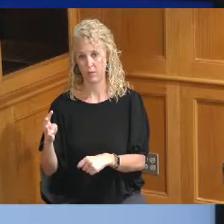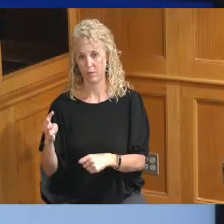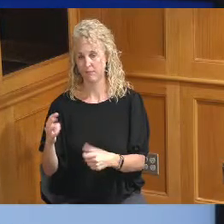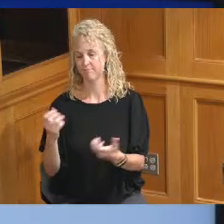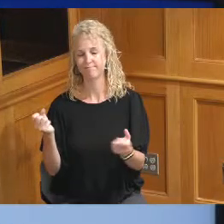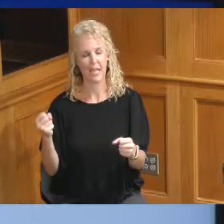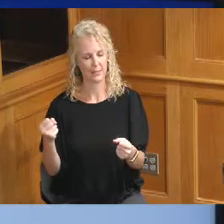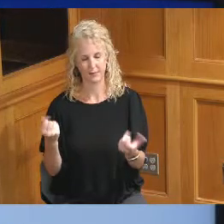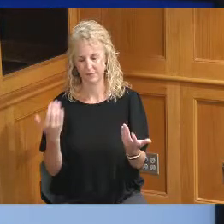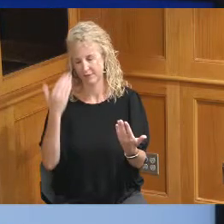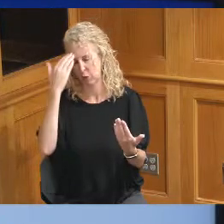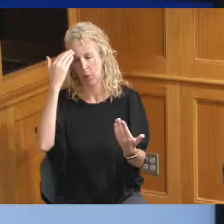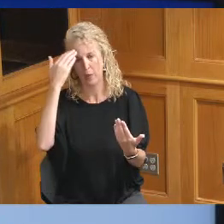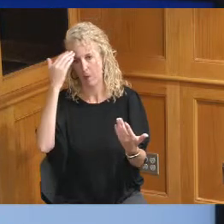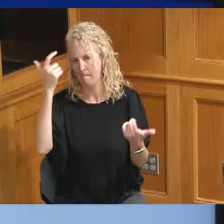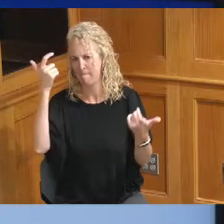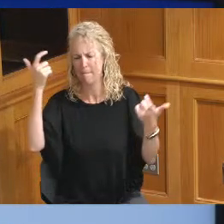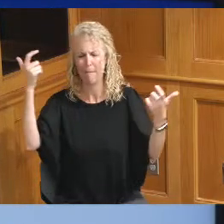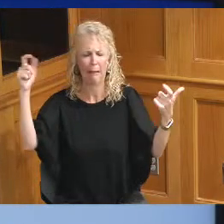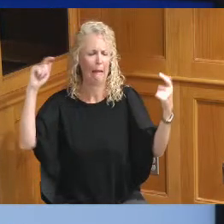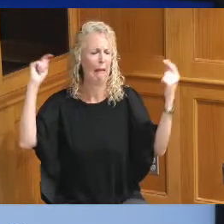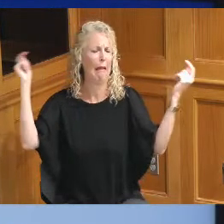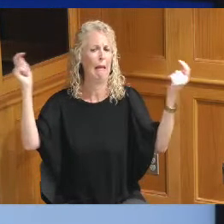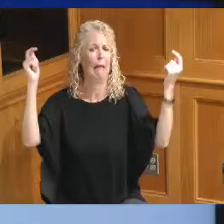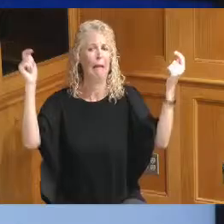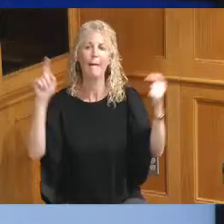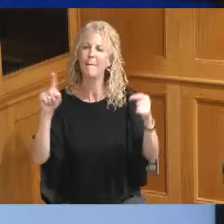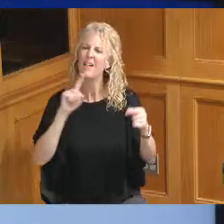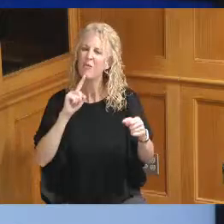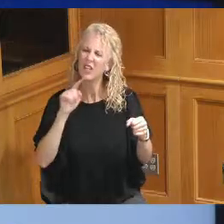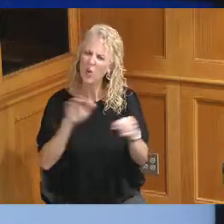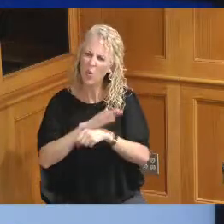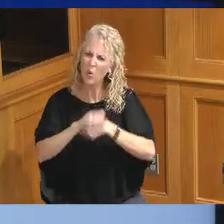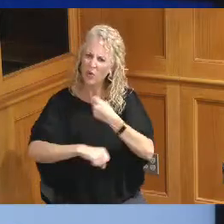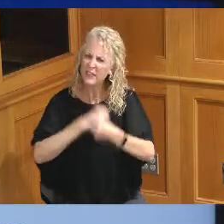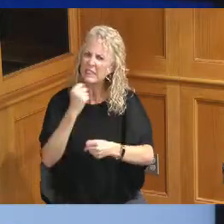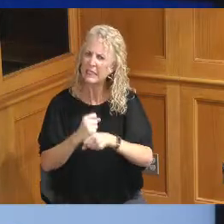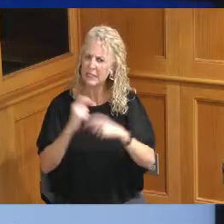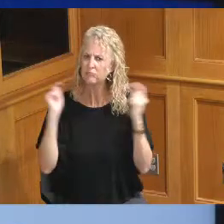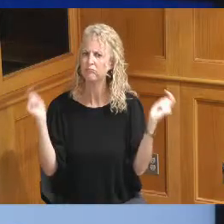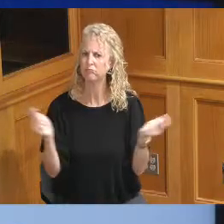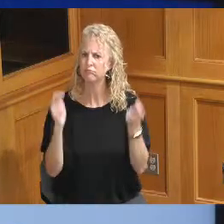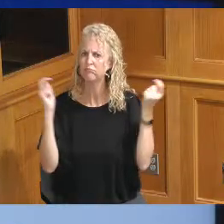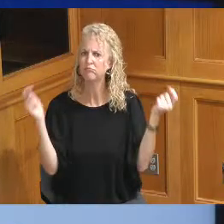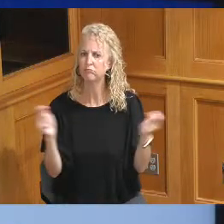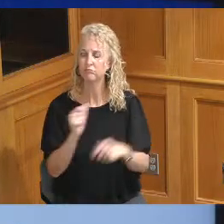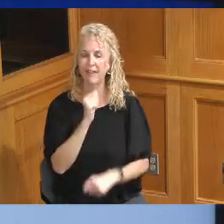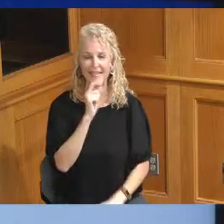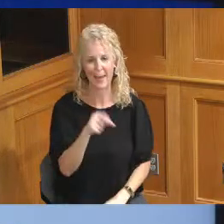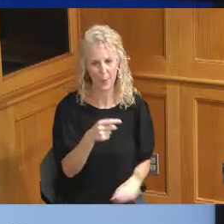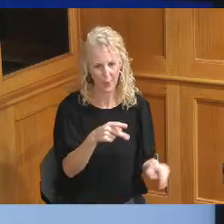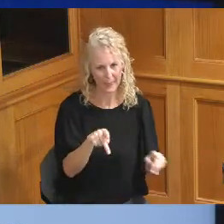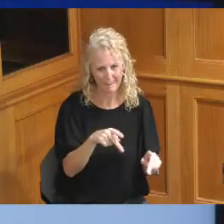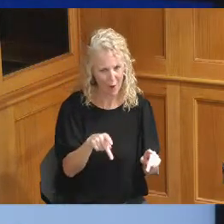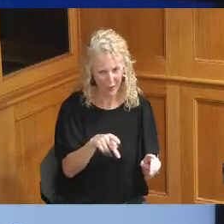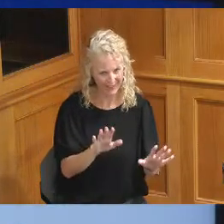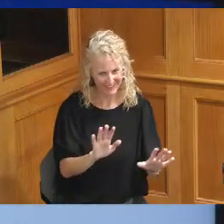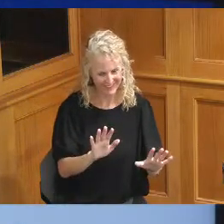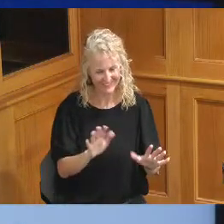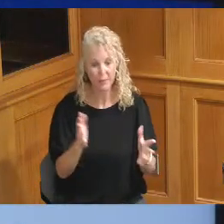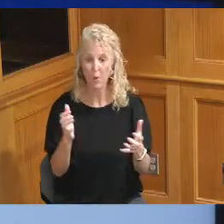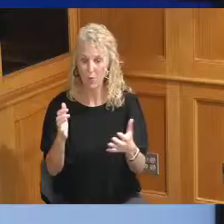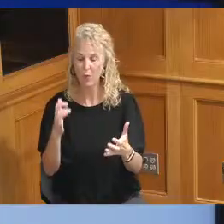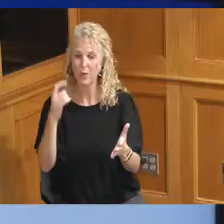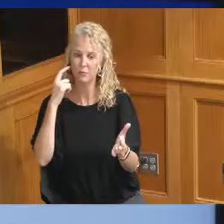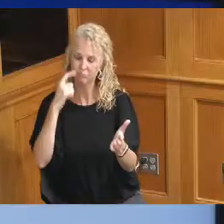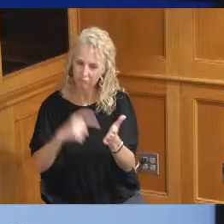America 250. And we want to ensure that we spread this out throughout the entire year. Like I said before, this is not just for a party. We want to acknowledge history, both good and